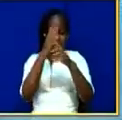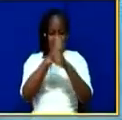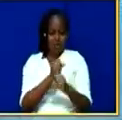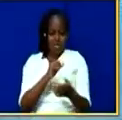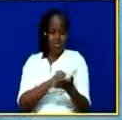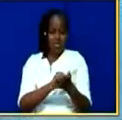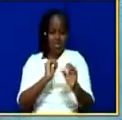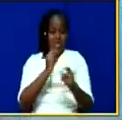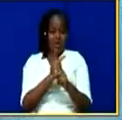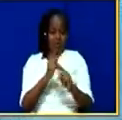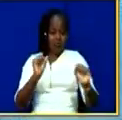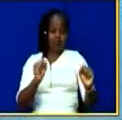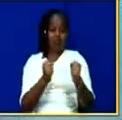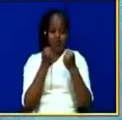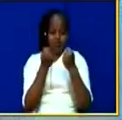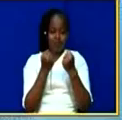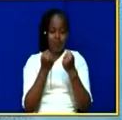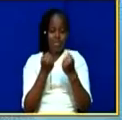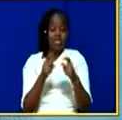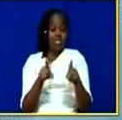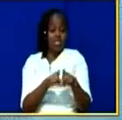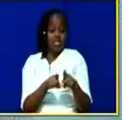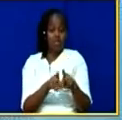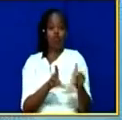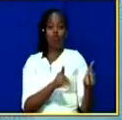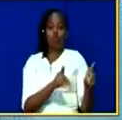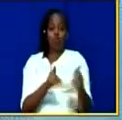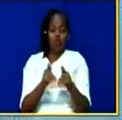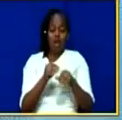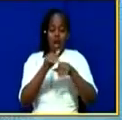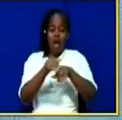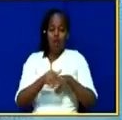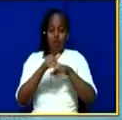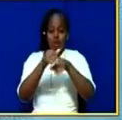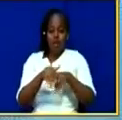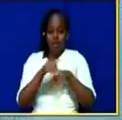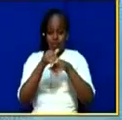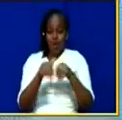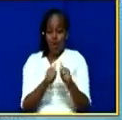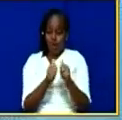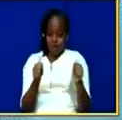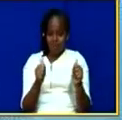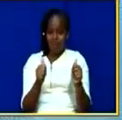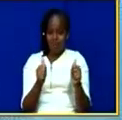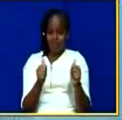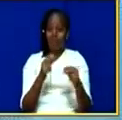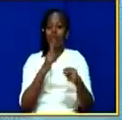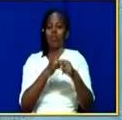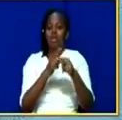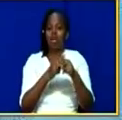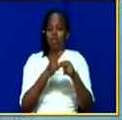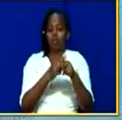keeping safe and that you are doing agriculturally well. My name